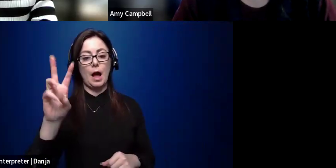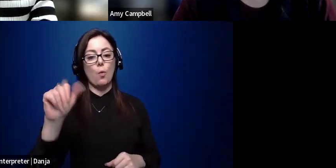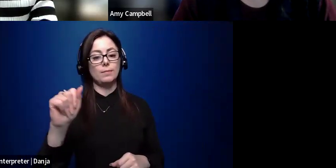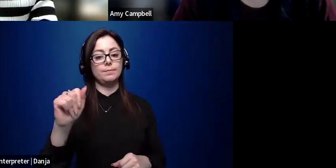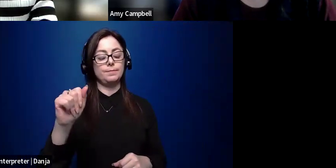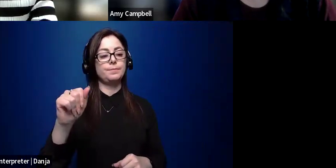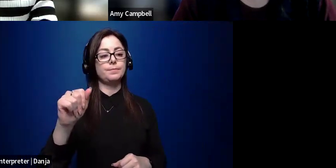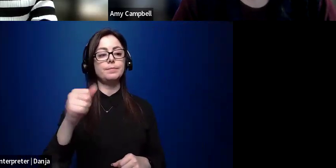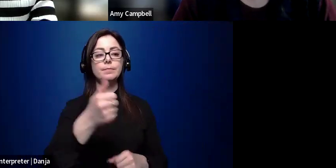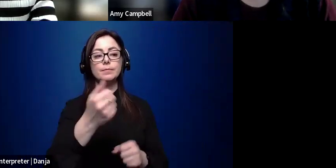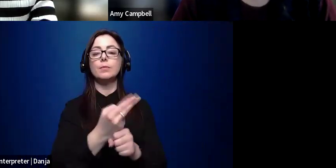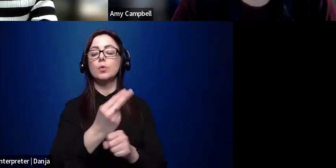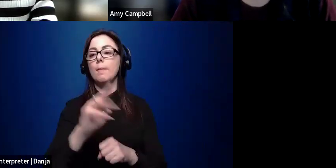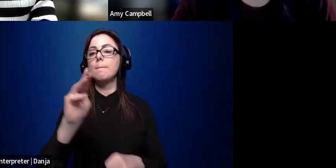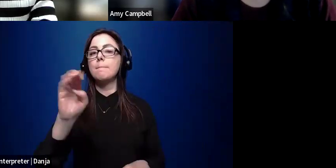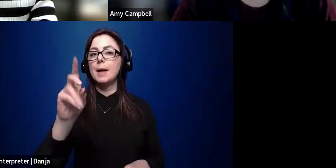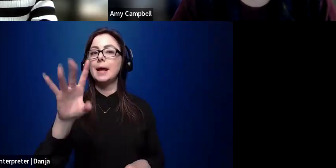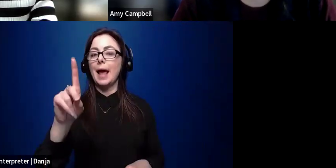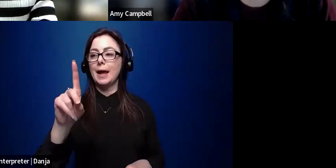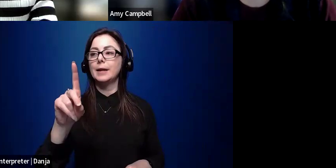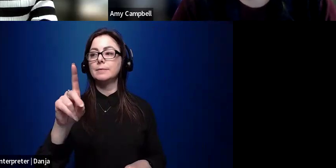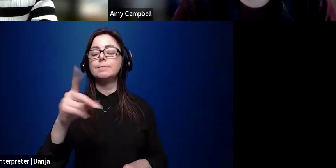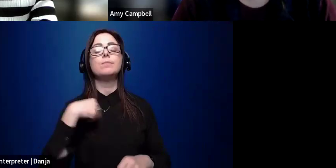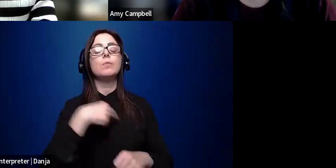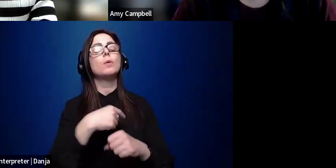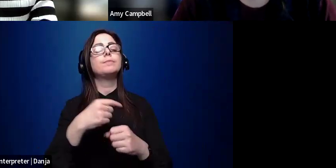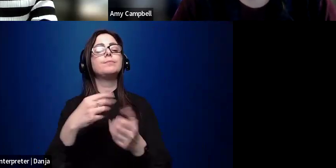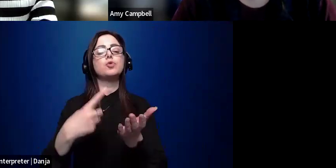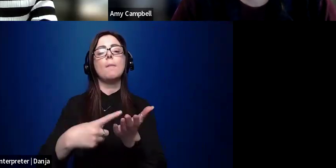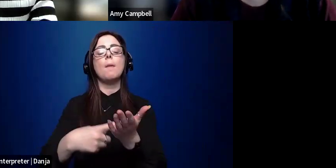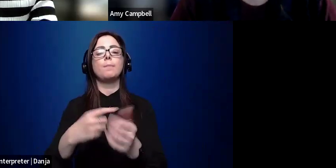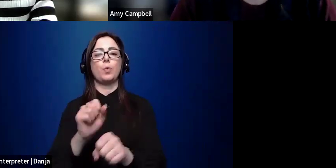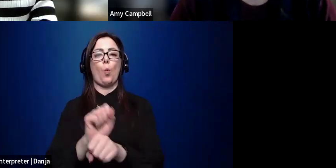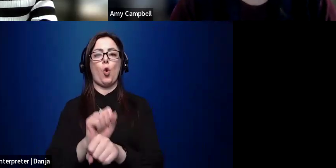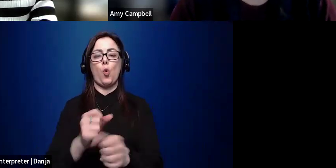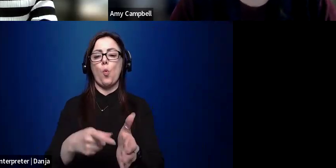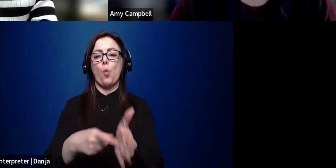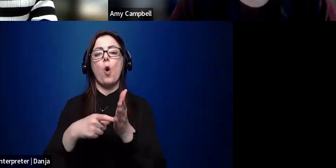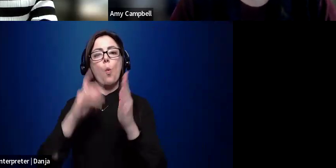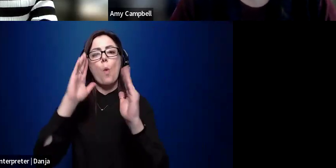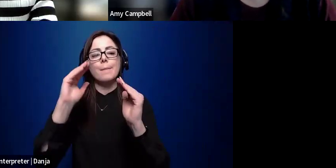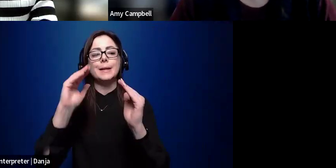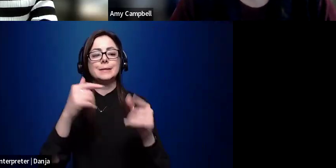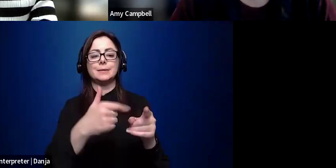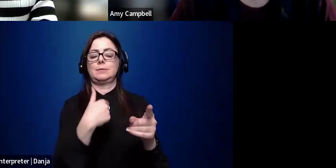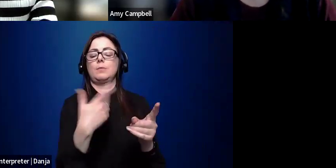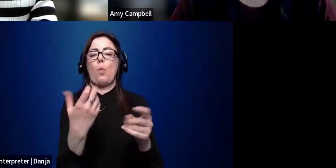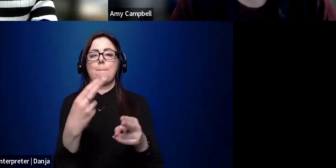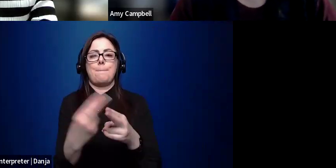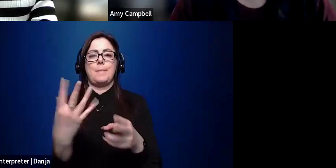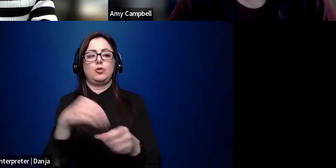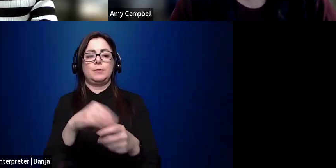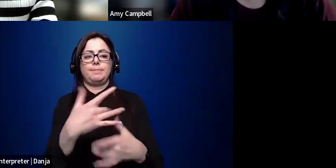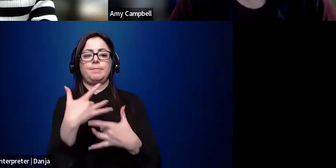exempt requirements. And when we talk about work requirements, I also want to mention that usually what's included in that is if